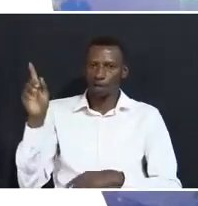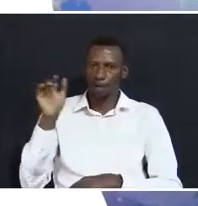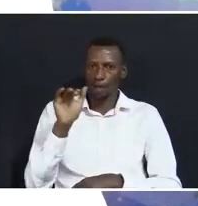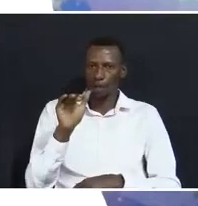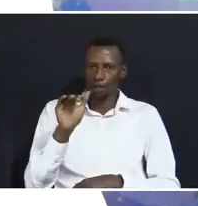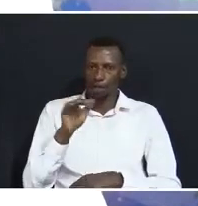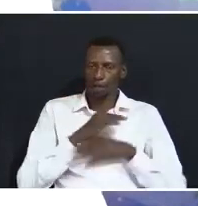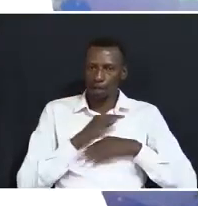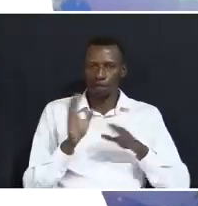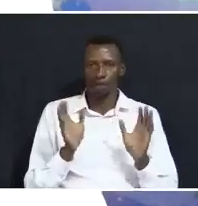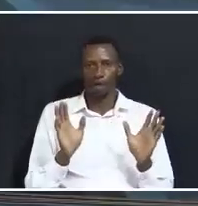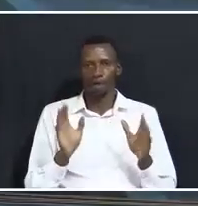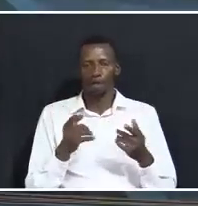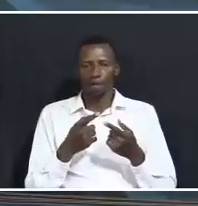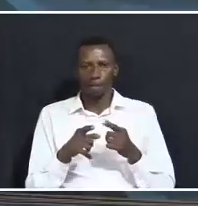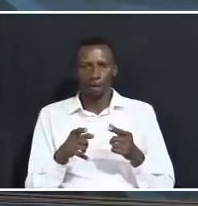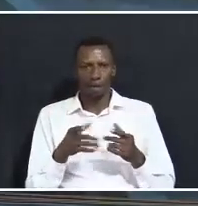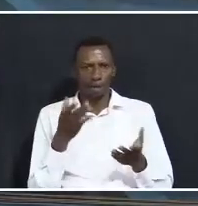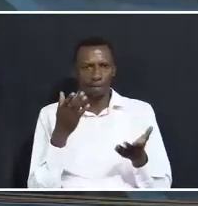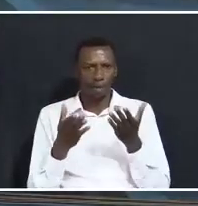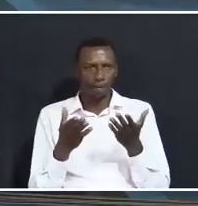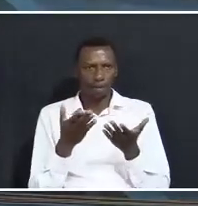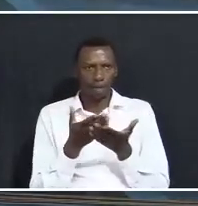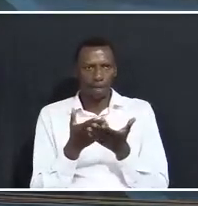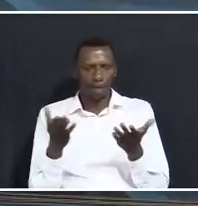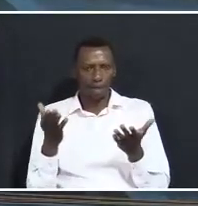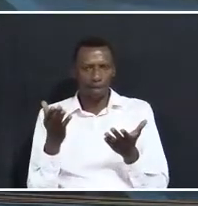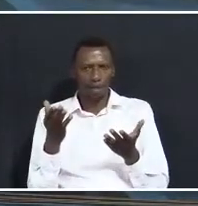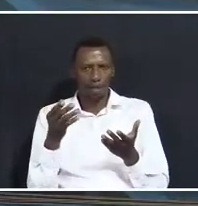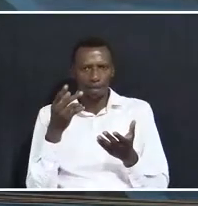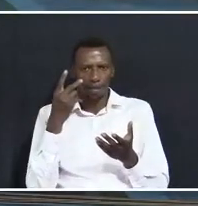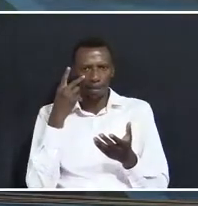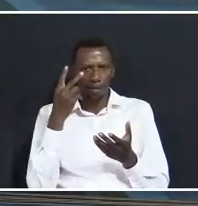they seem to have perceived something.